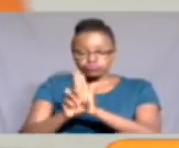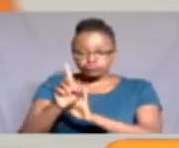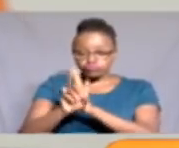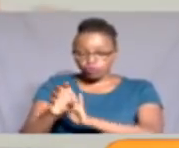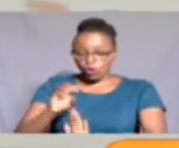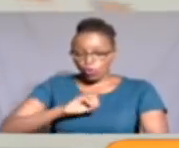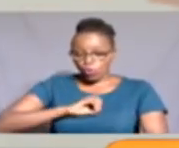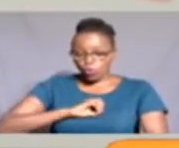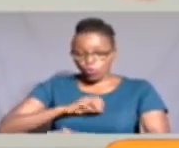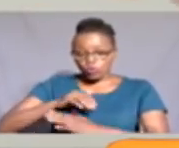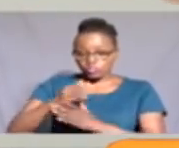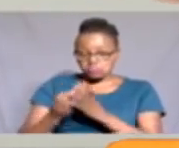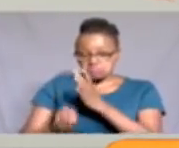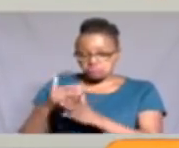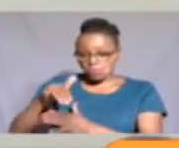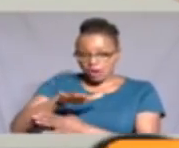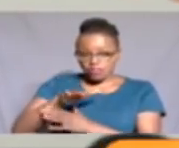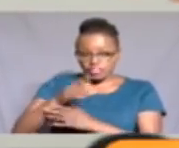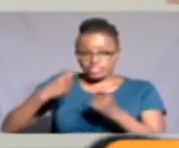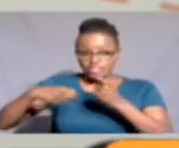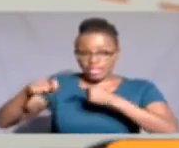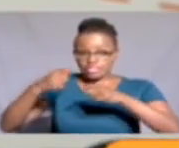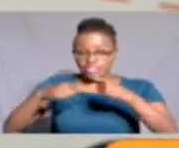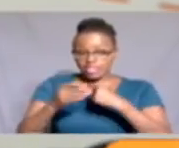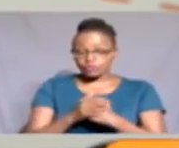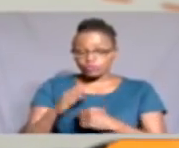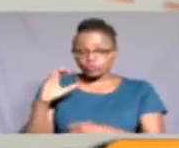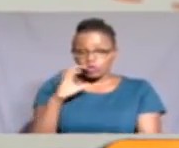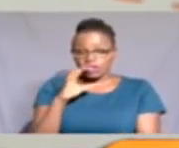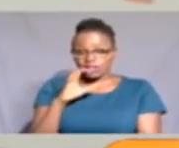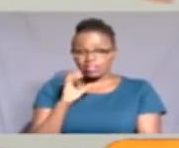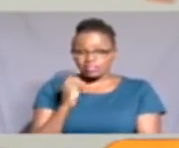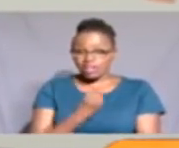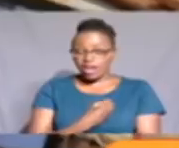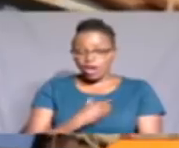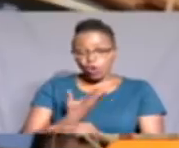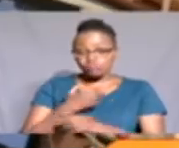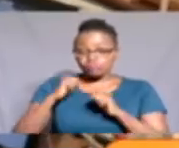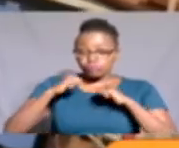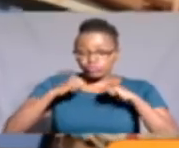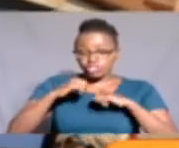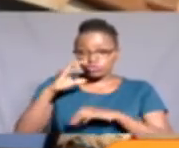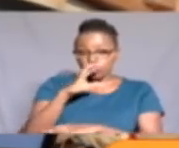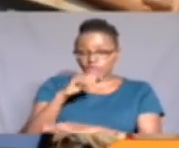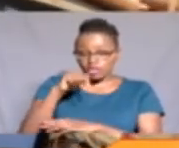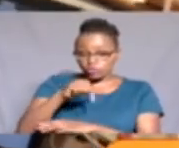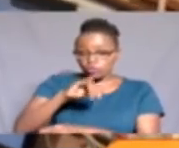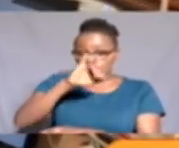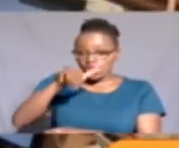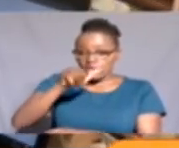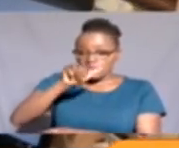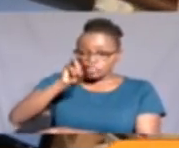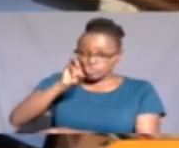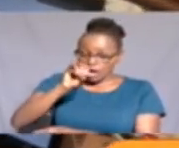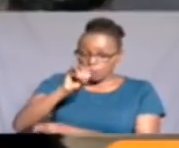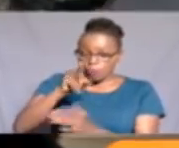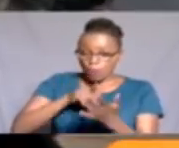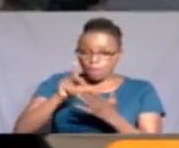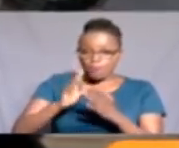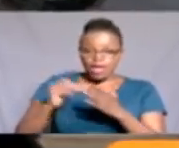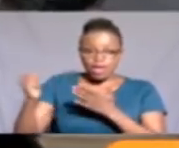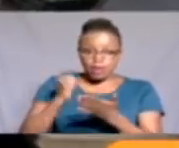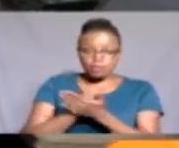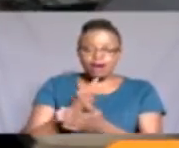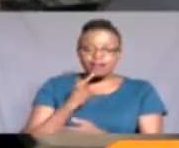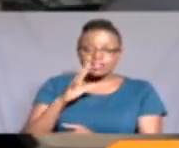platform and sell to our clients or potential clients. Today, JamboPay employs over